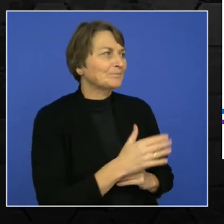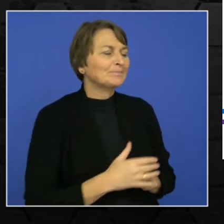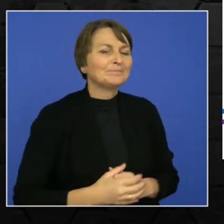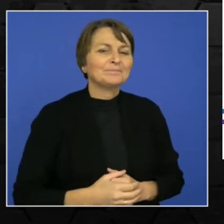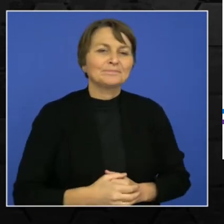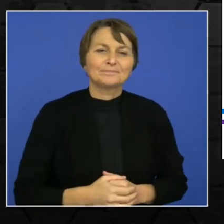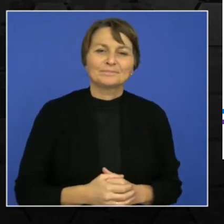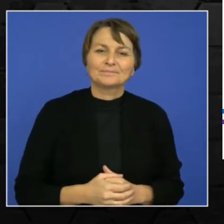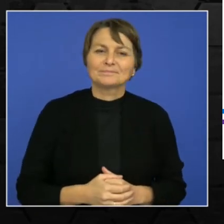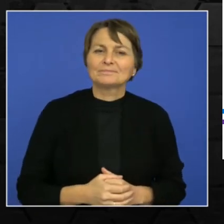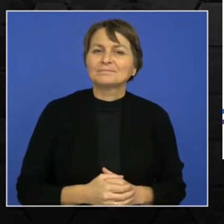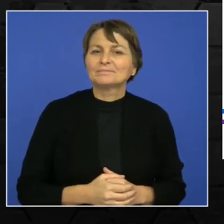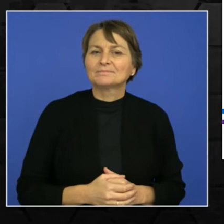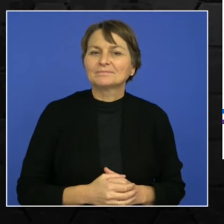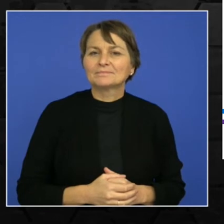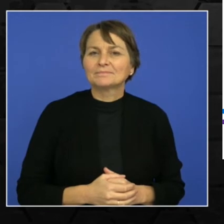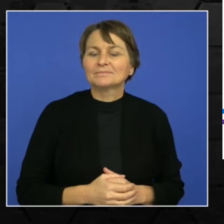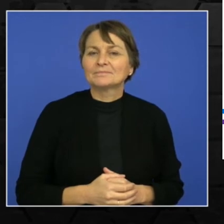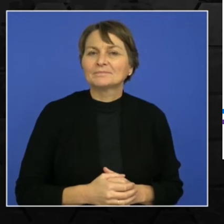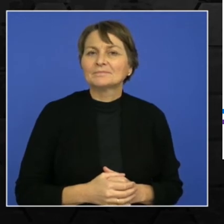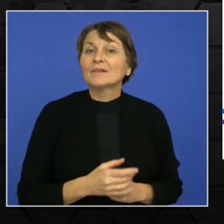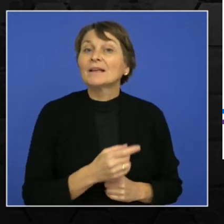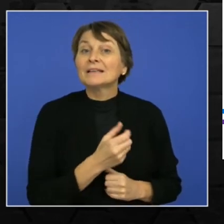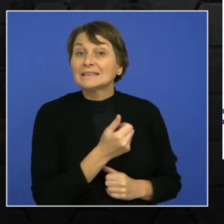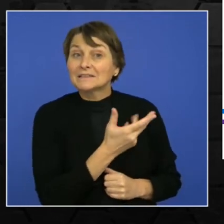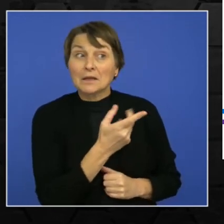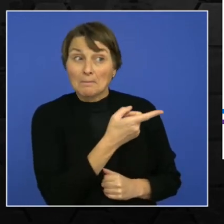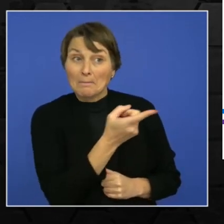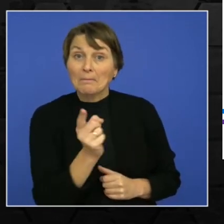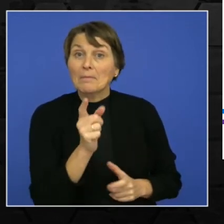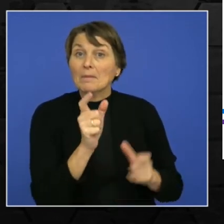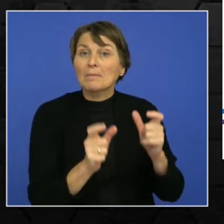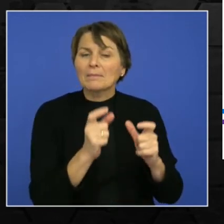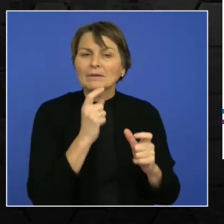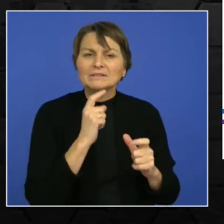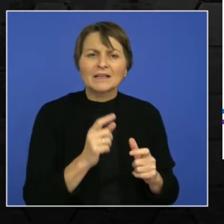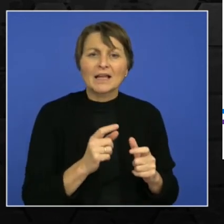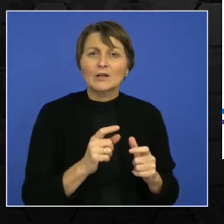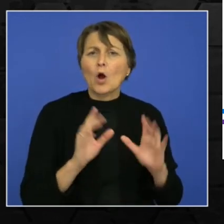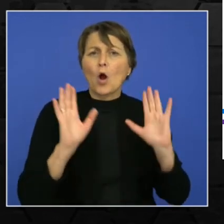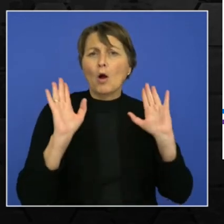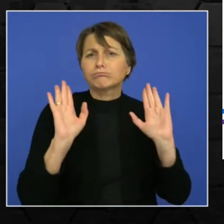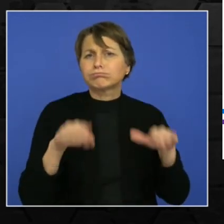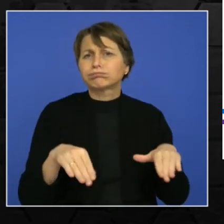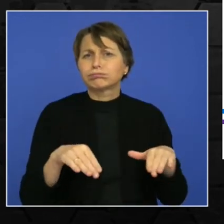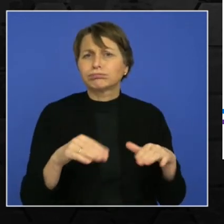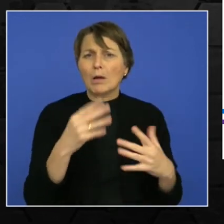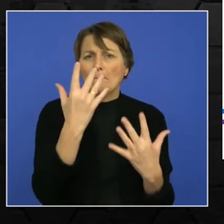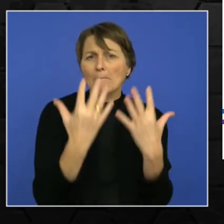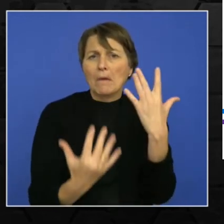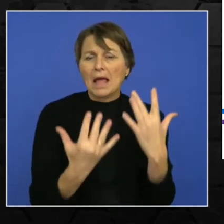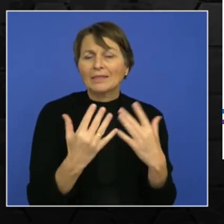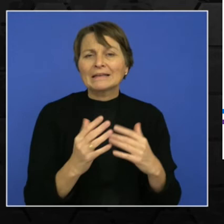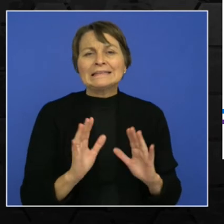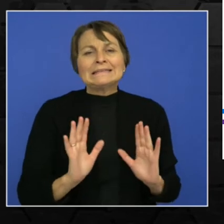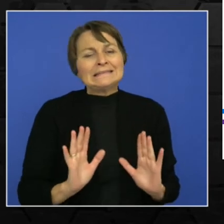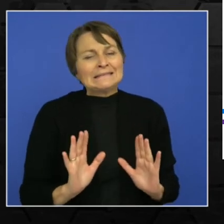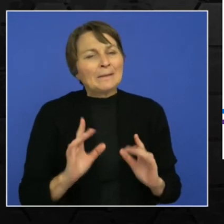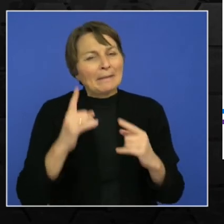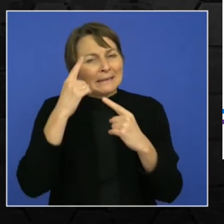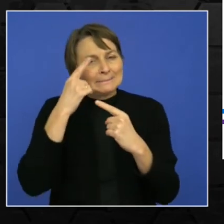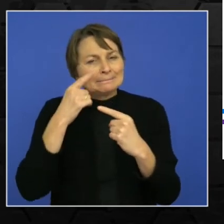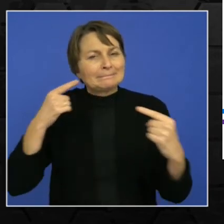also some people who say you don't need math at all. I would disagree with them as